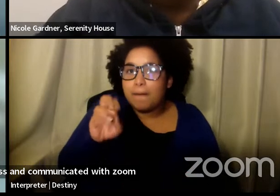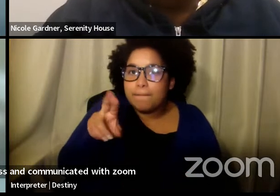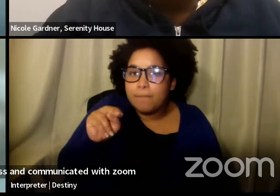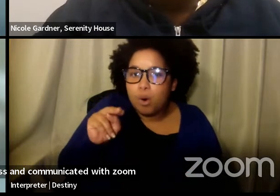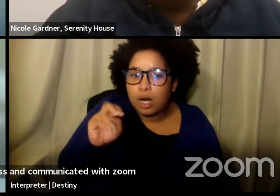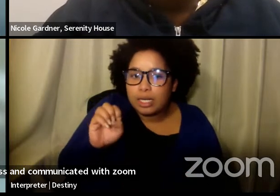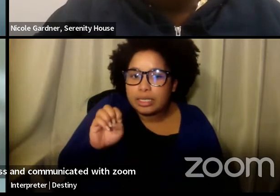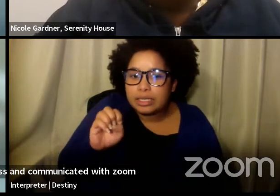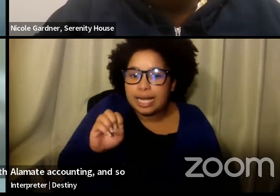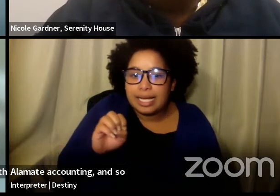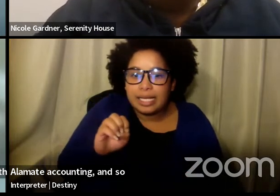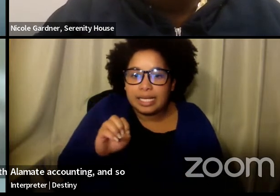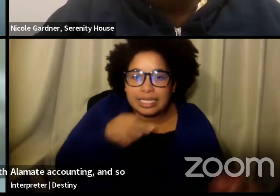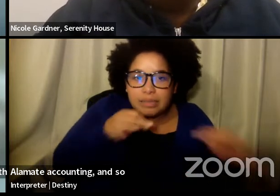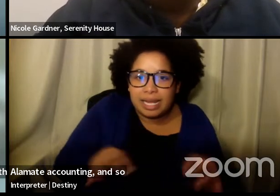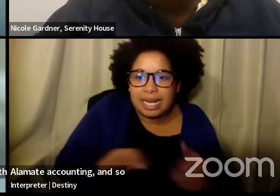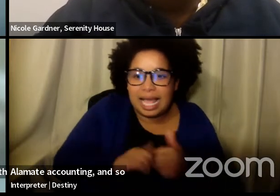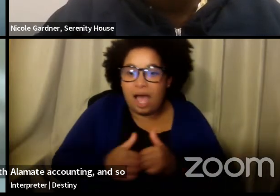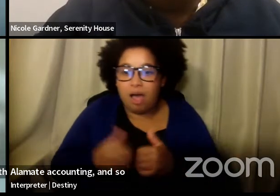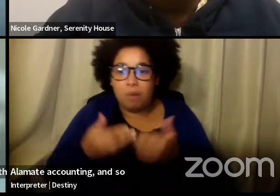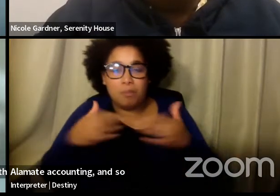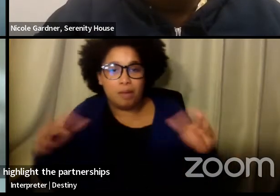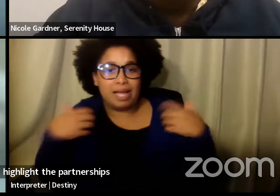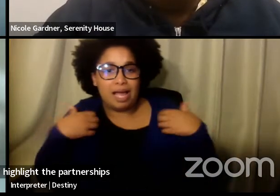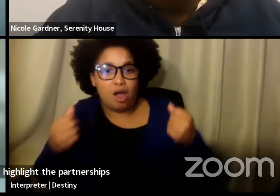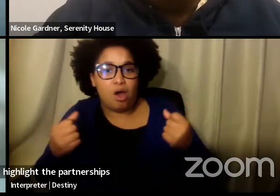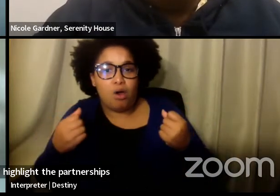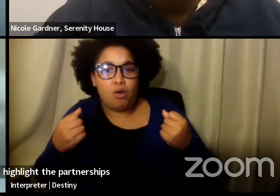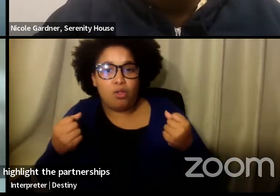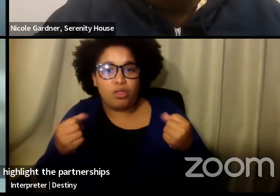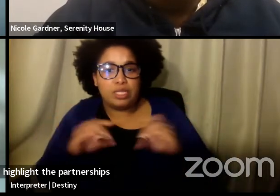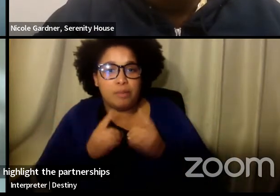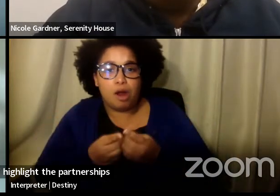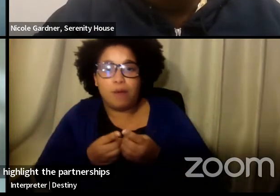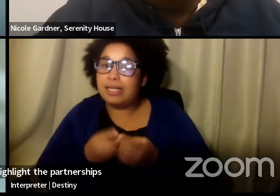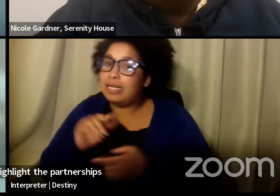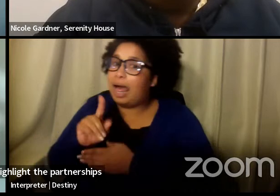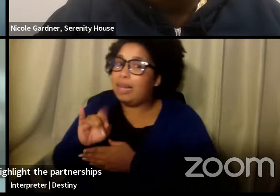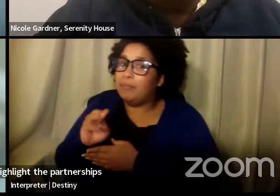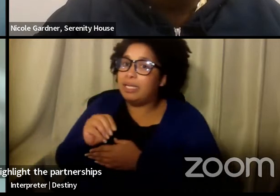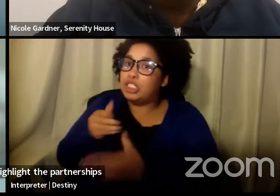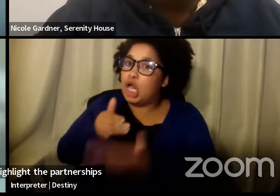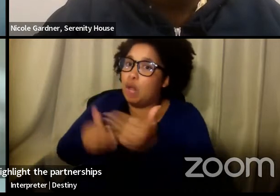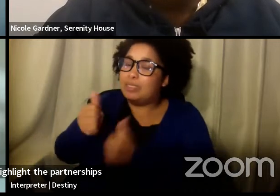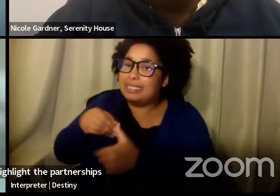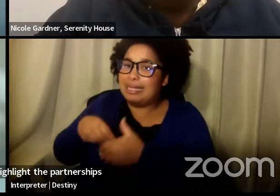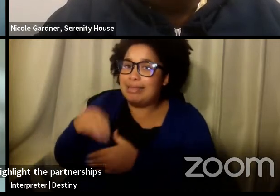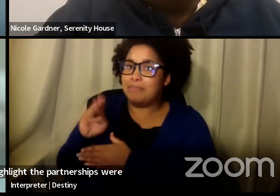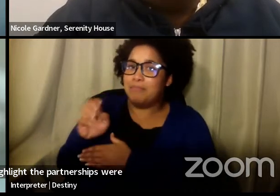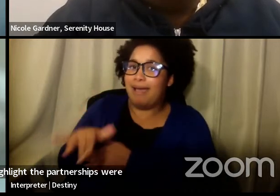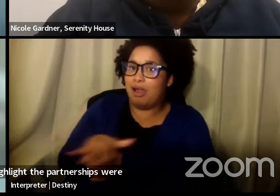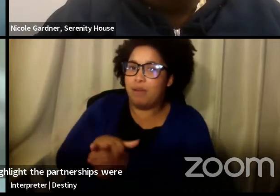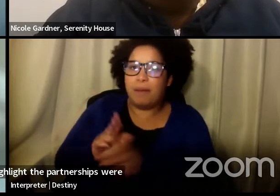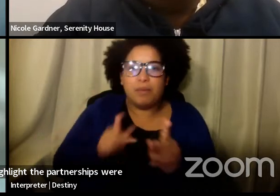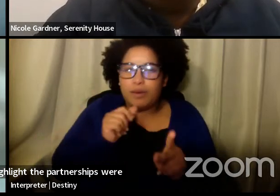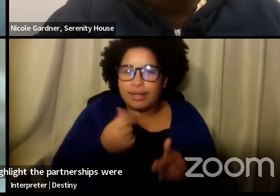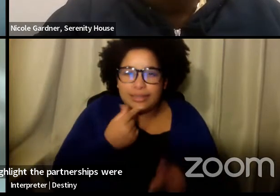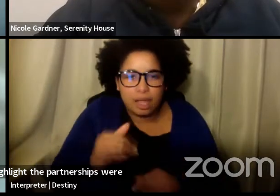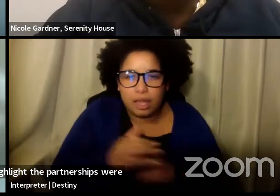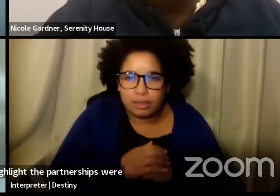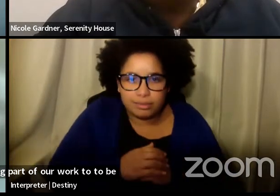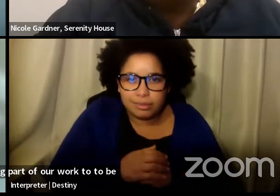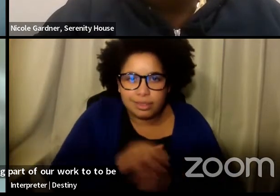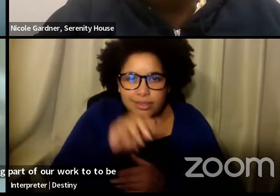saying it in ways that public health departments, and Alameda County got the closest out of anybody in the Bay Area, but nobody would really say it's